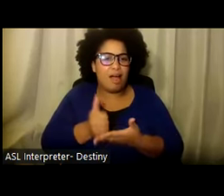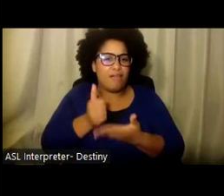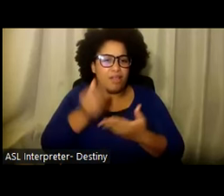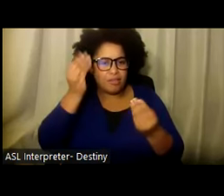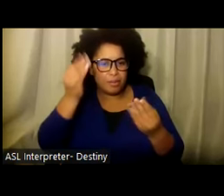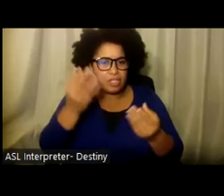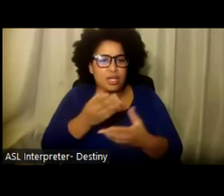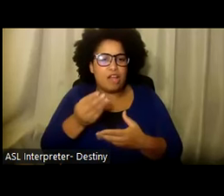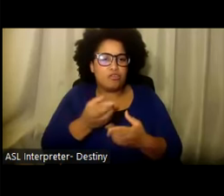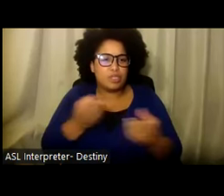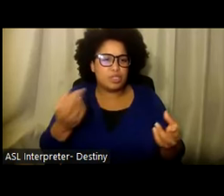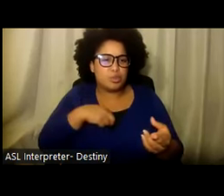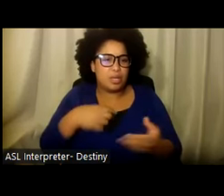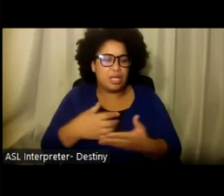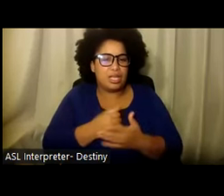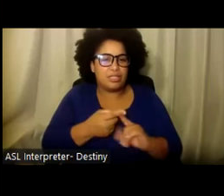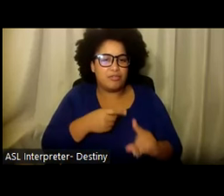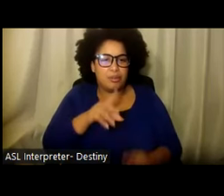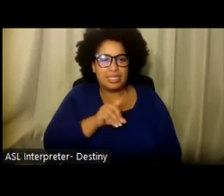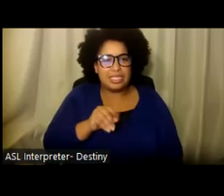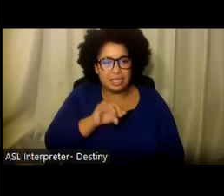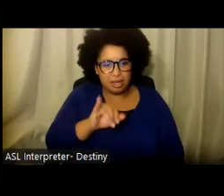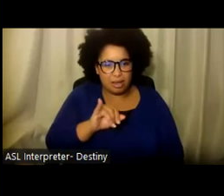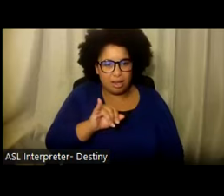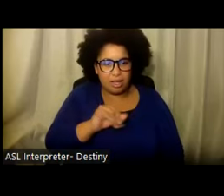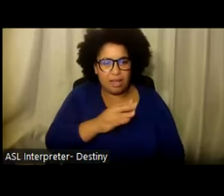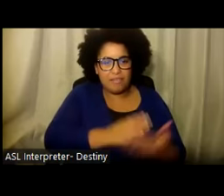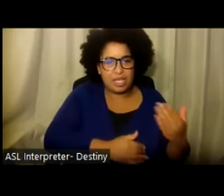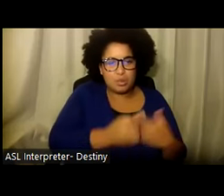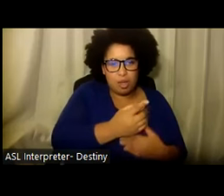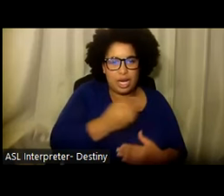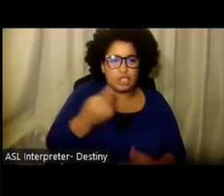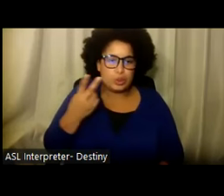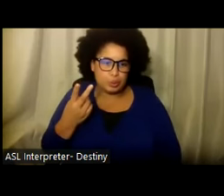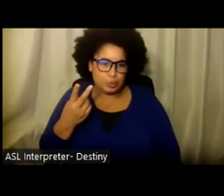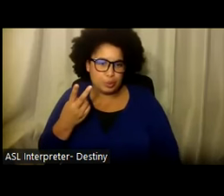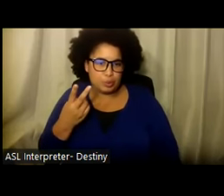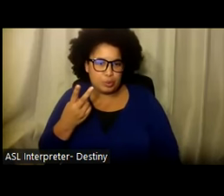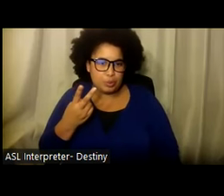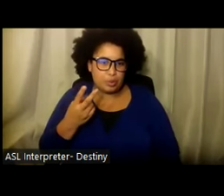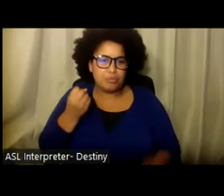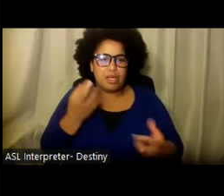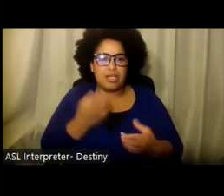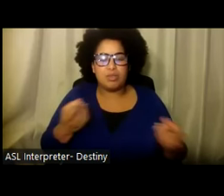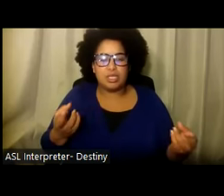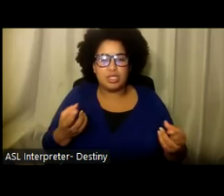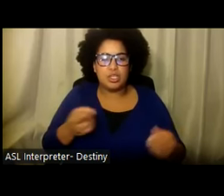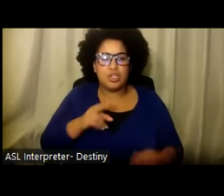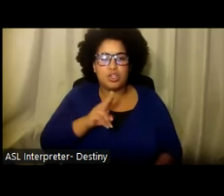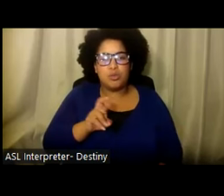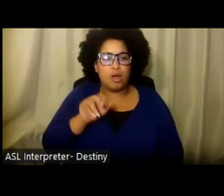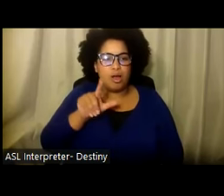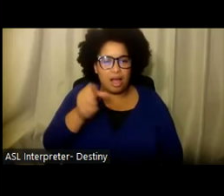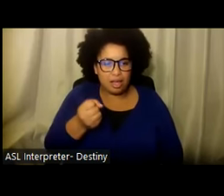have collected from both DTI phase one and phase two. There's so many resources, including URLs to